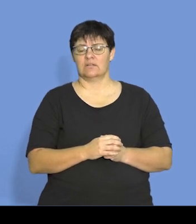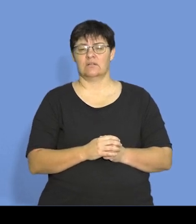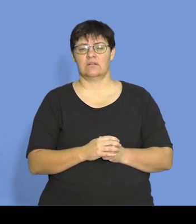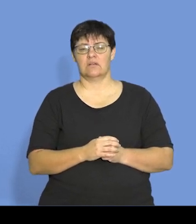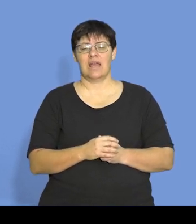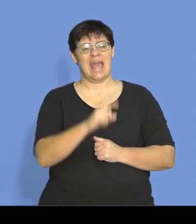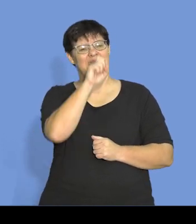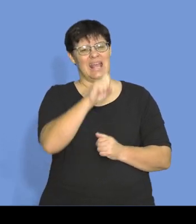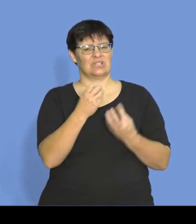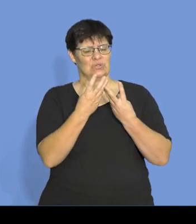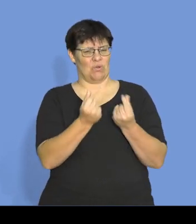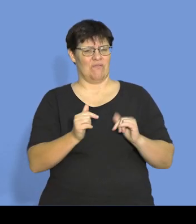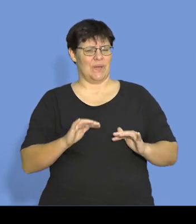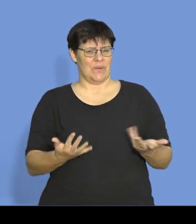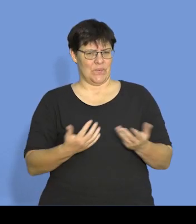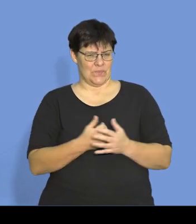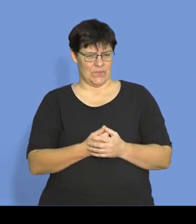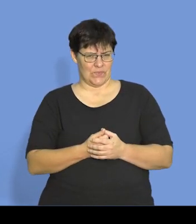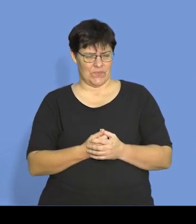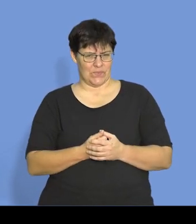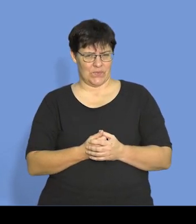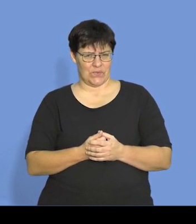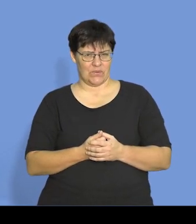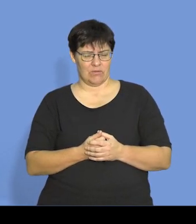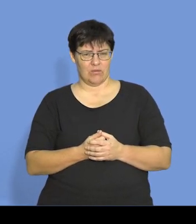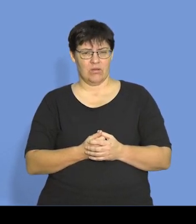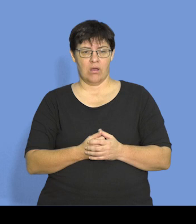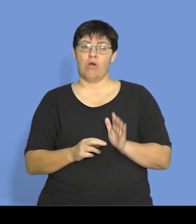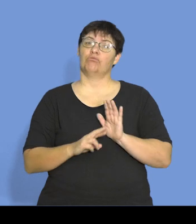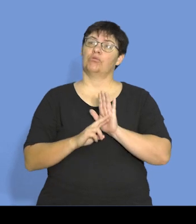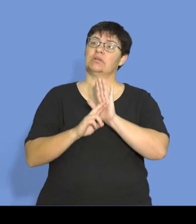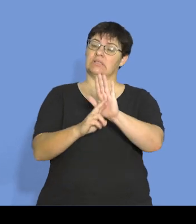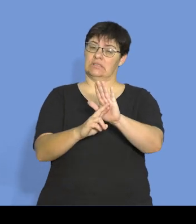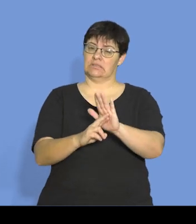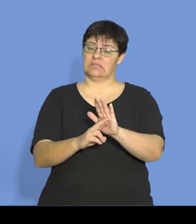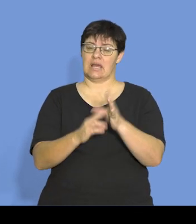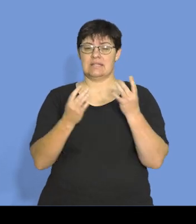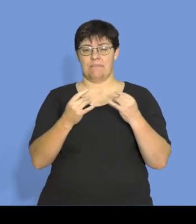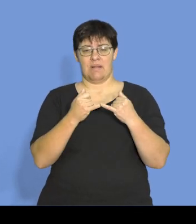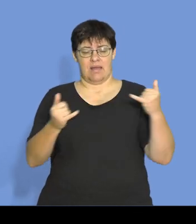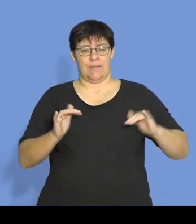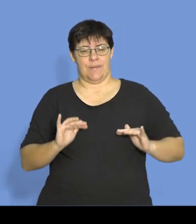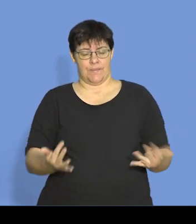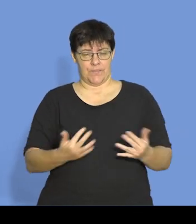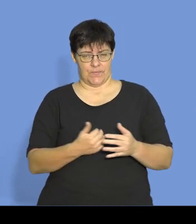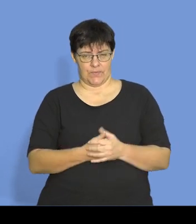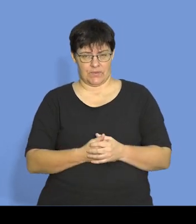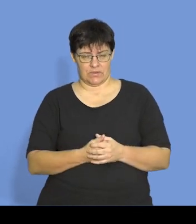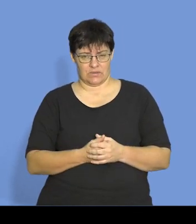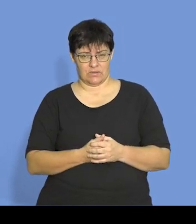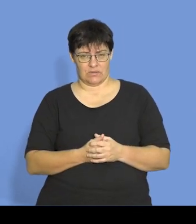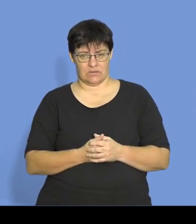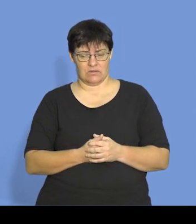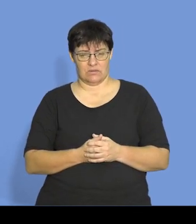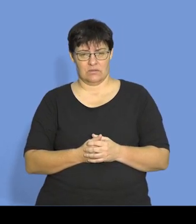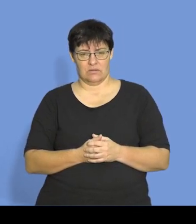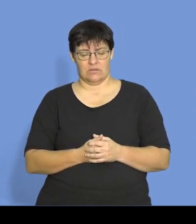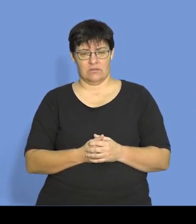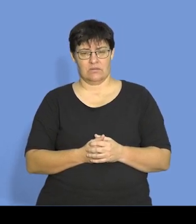how do I then solve for x and represent this solution on a number line, right? To do